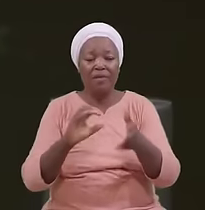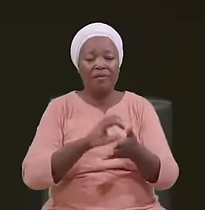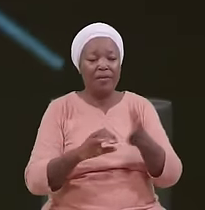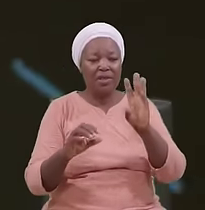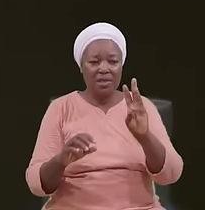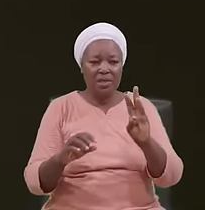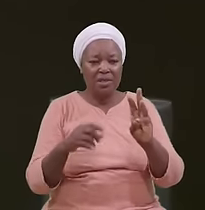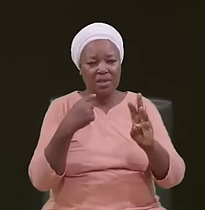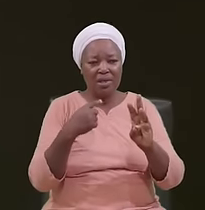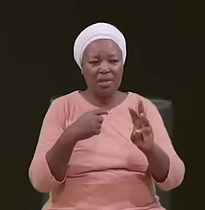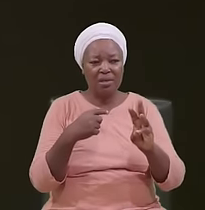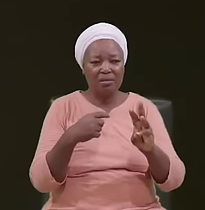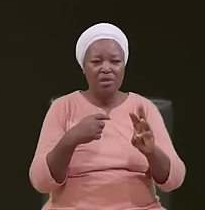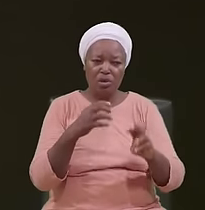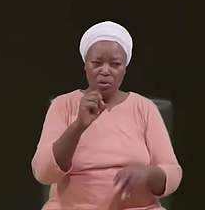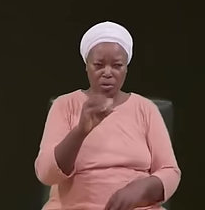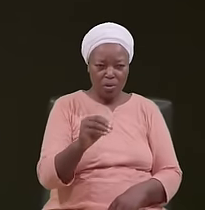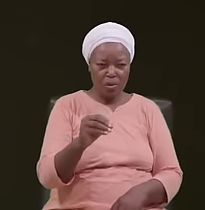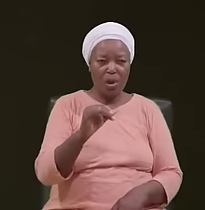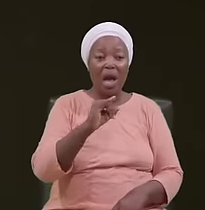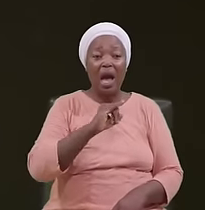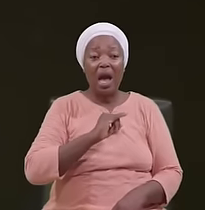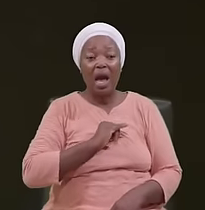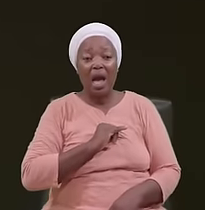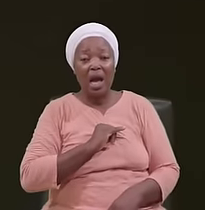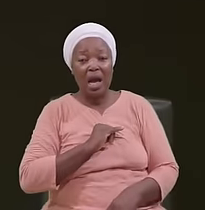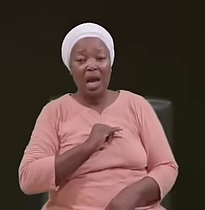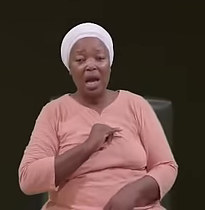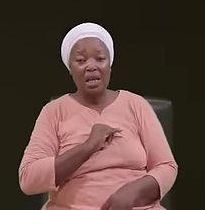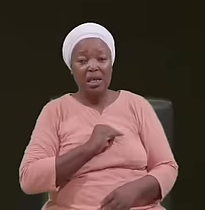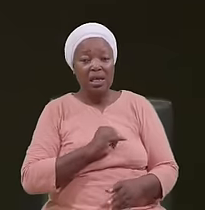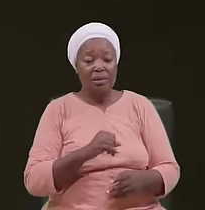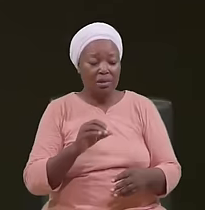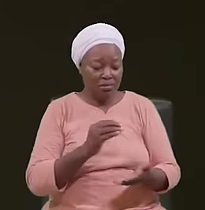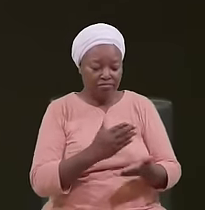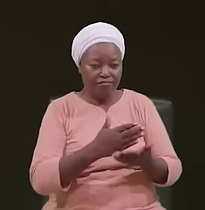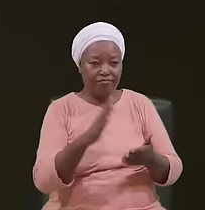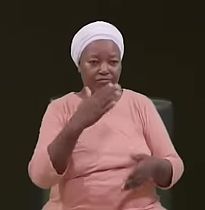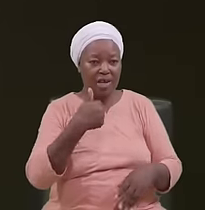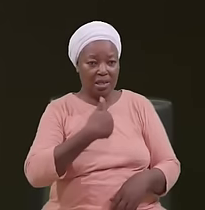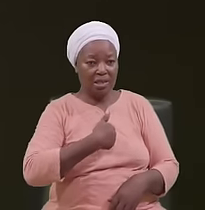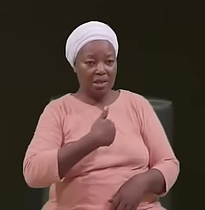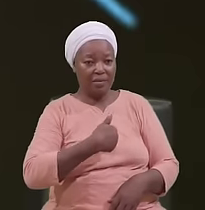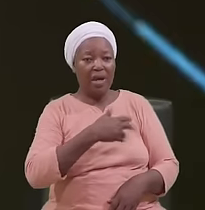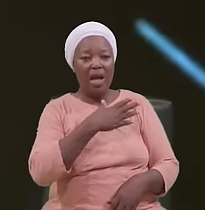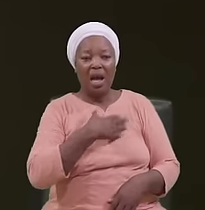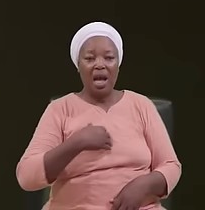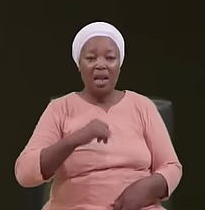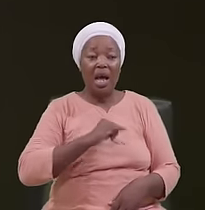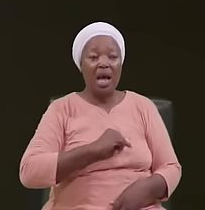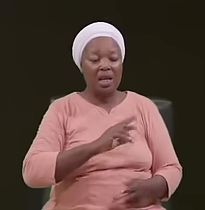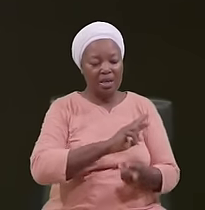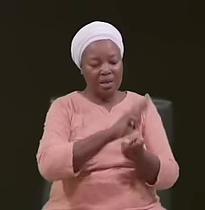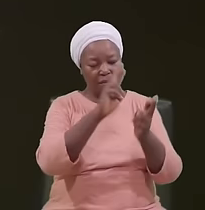in verse 6, he said, wherefore I abhor myself and I repent in